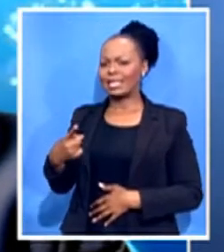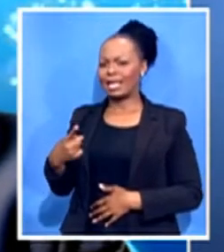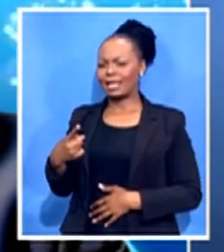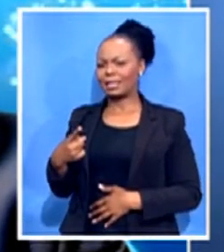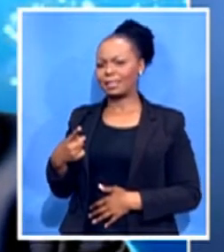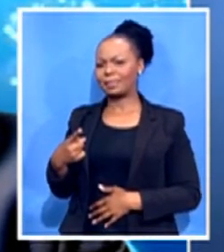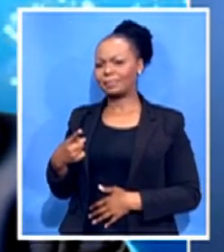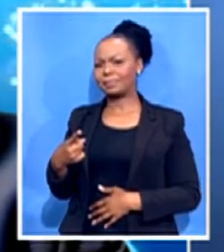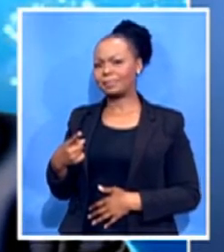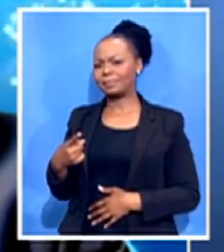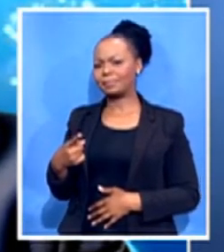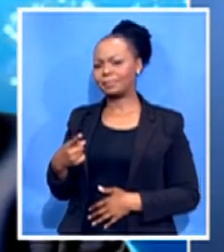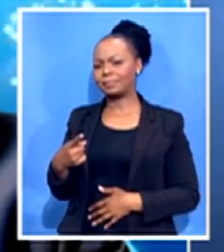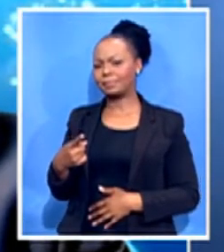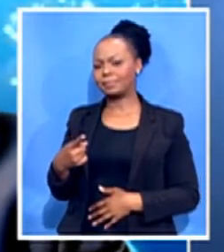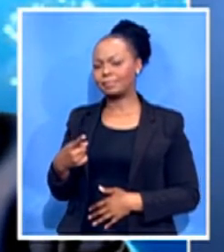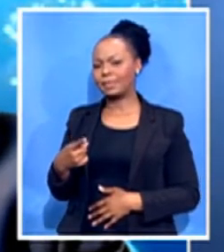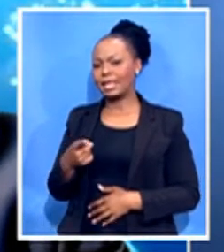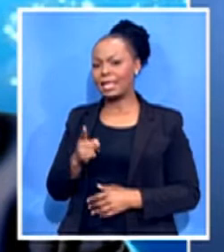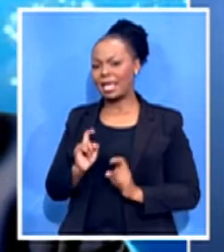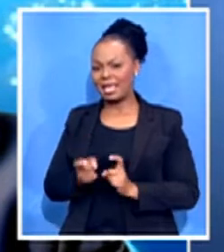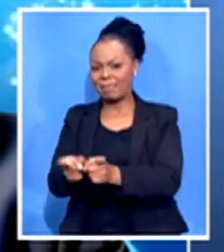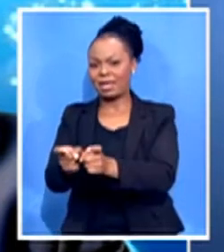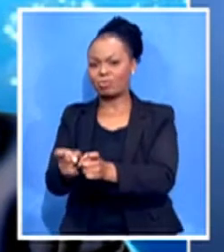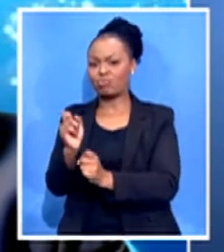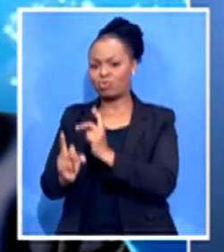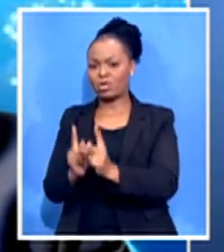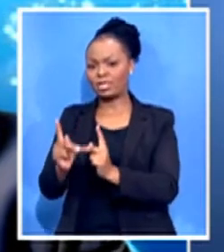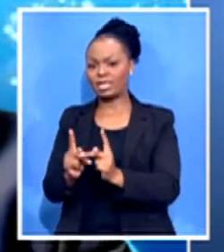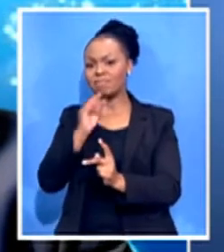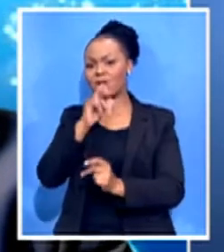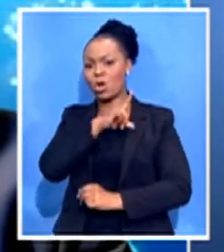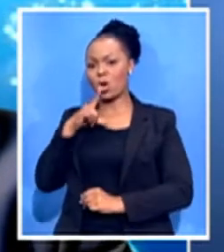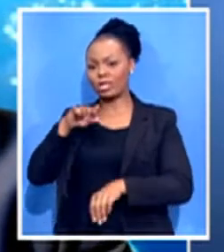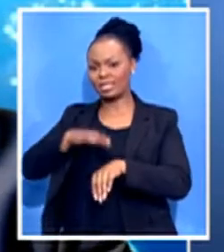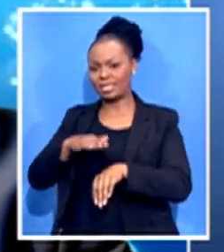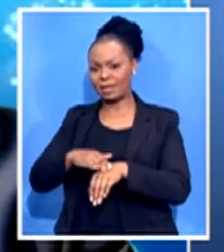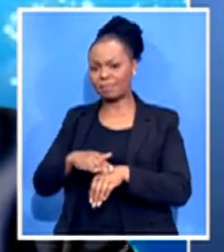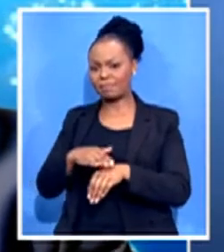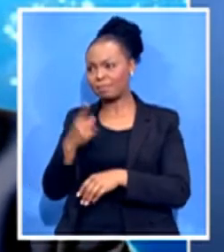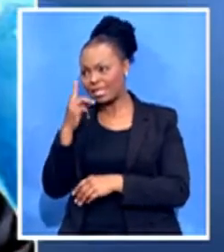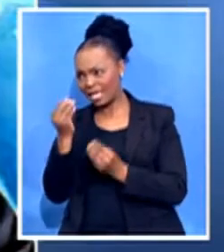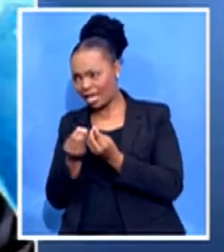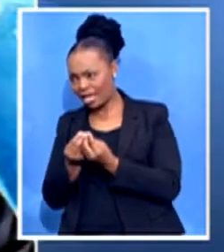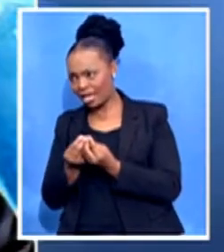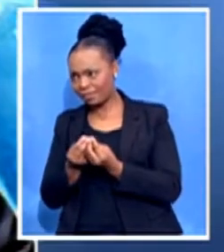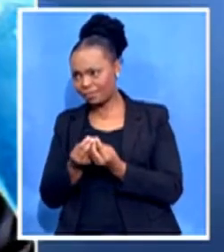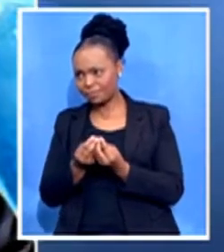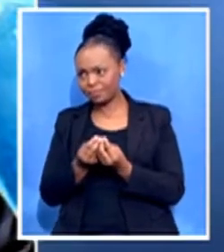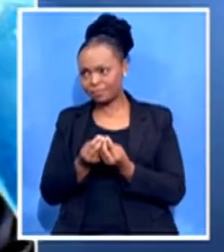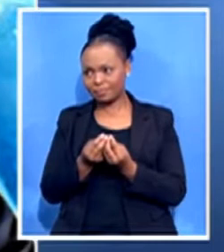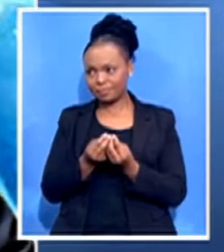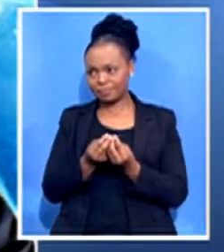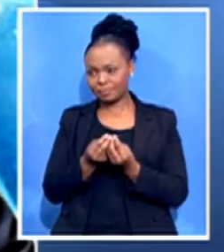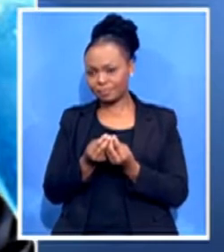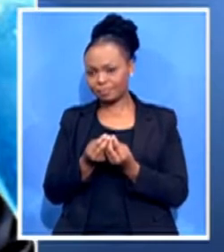immediacy in this process. It's a long-term outlook. What I'm saying is that even if